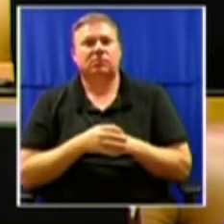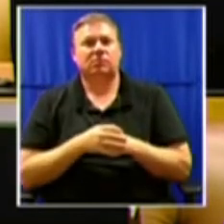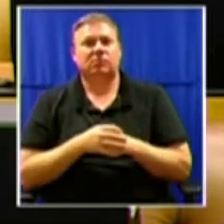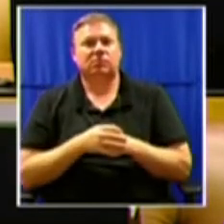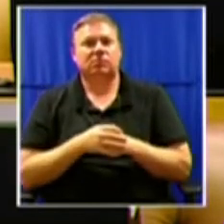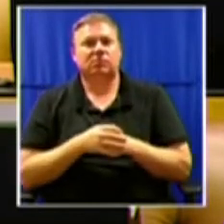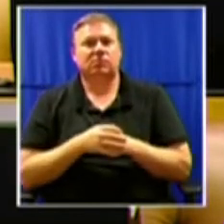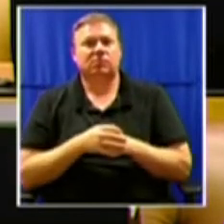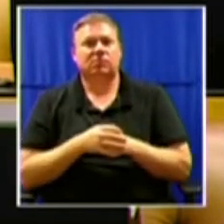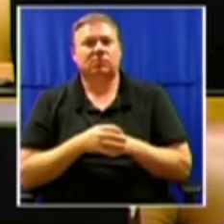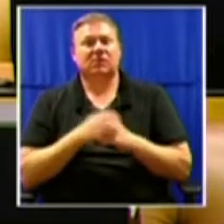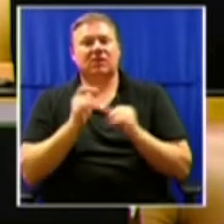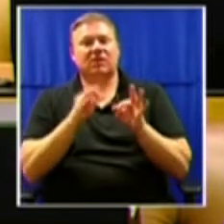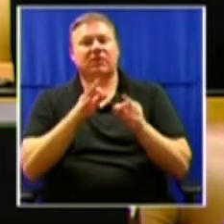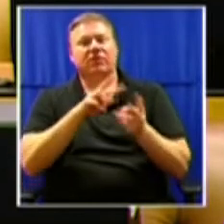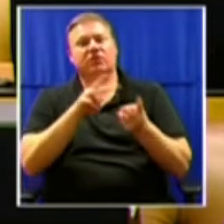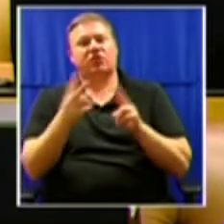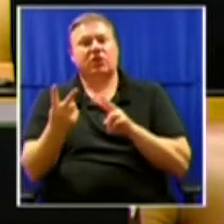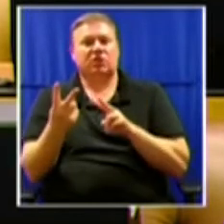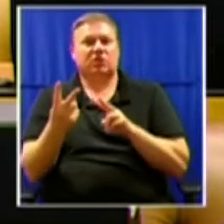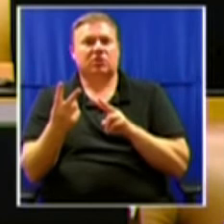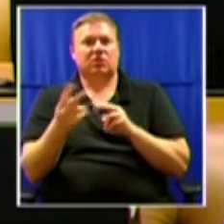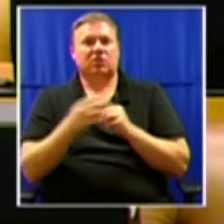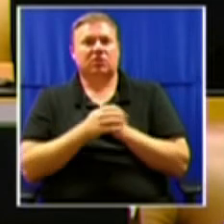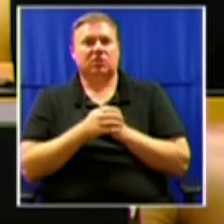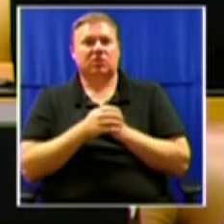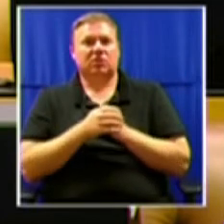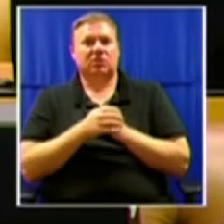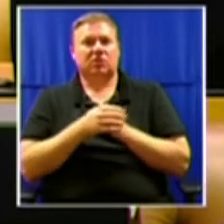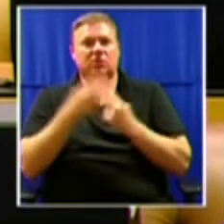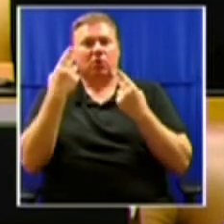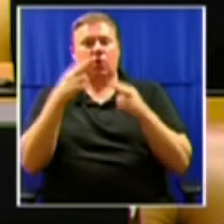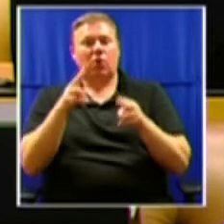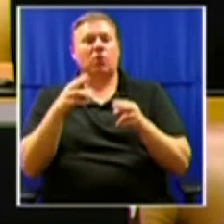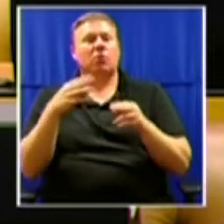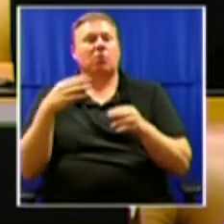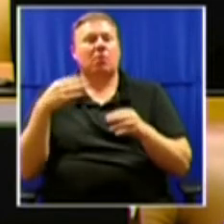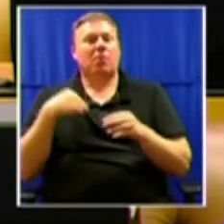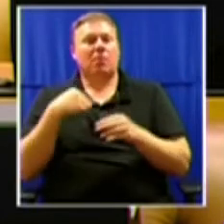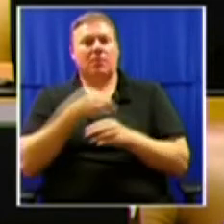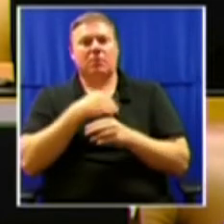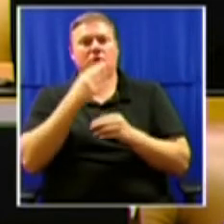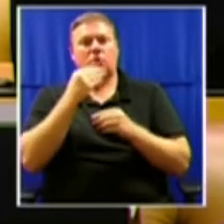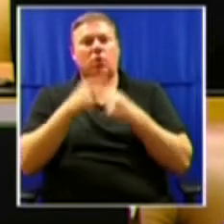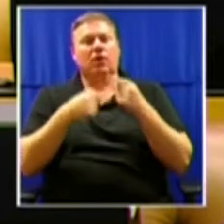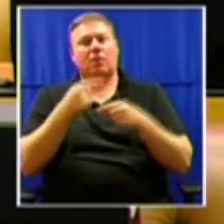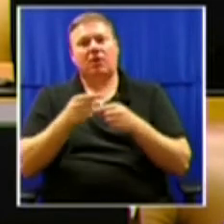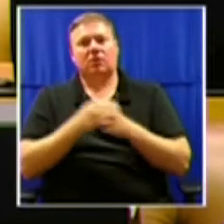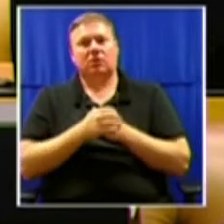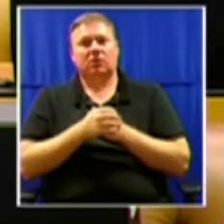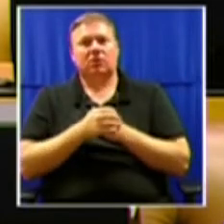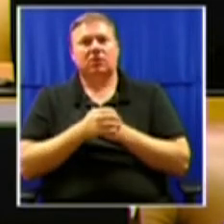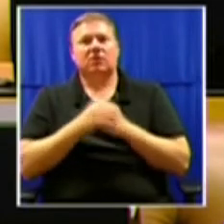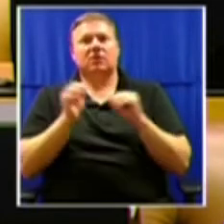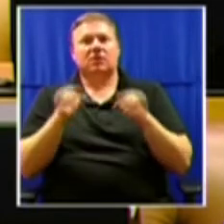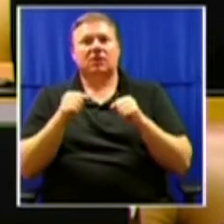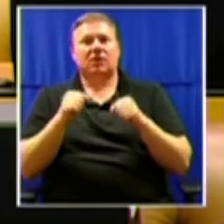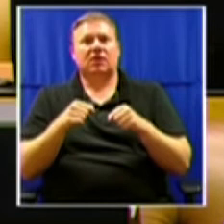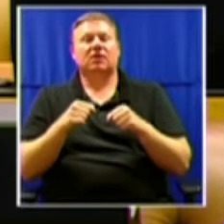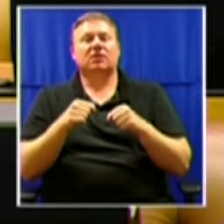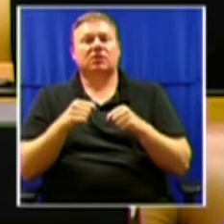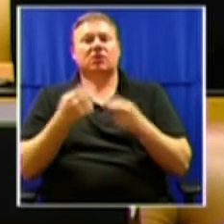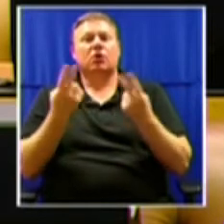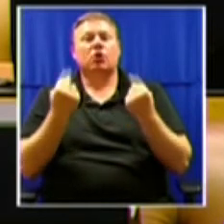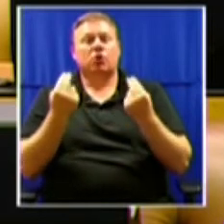If that is a change the Honourable Member is talking about, yes, we have a new Provincial Commissioner